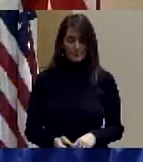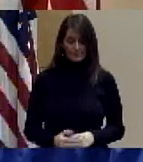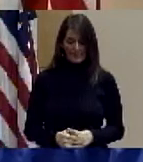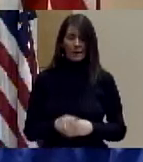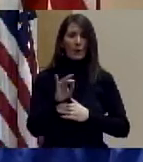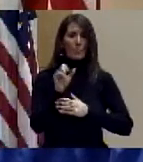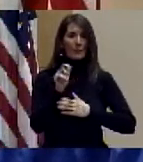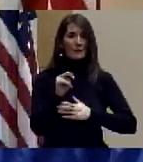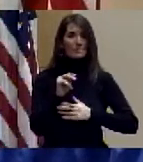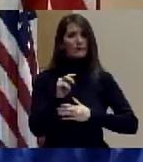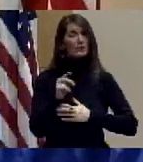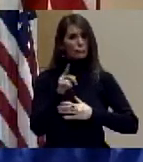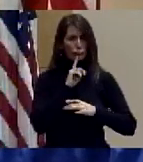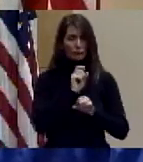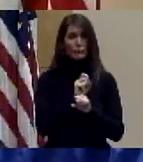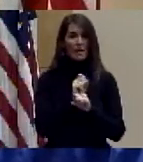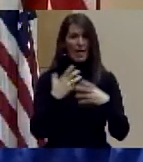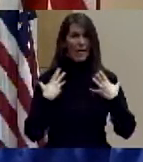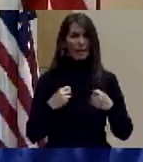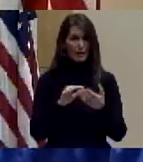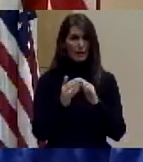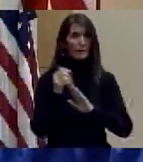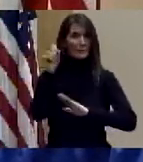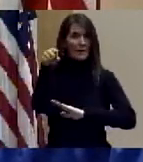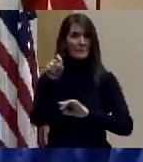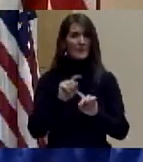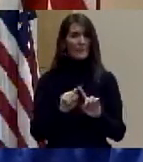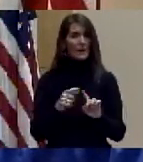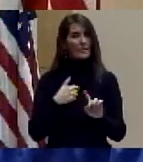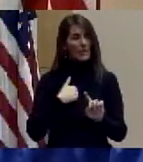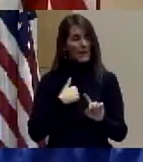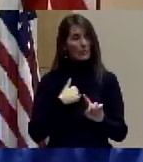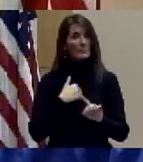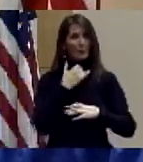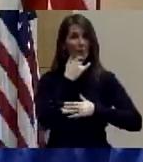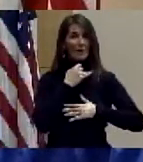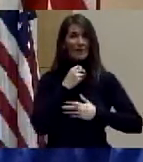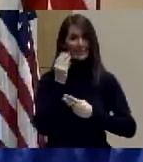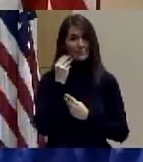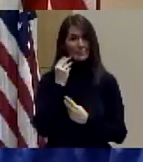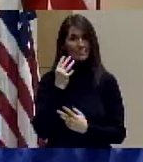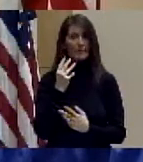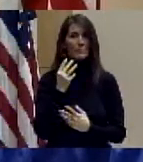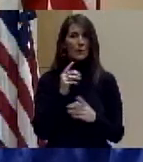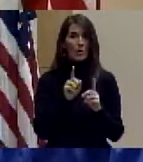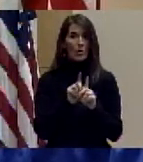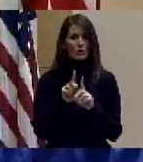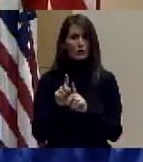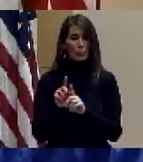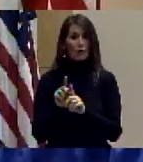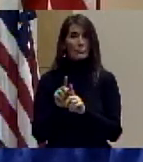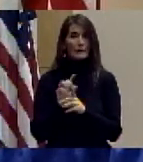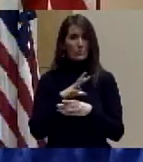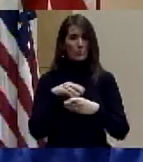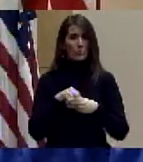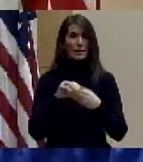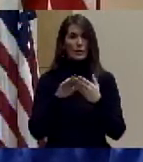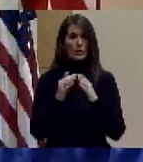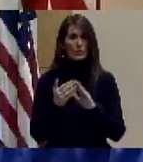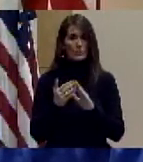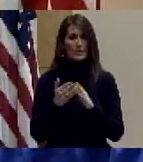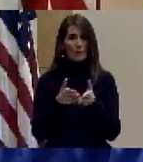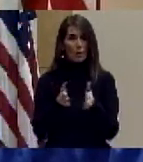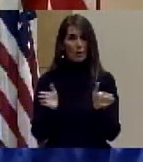Brighton is indeed a healthy community, but I would be remiss if I did not address the community-wide